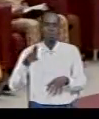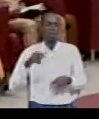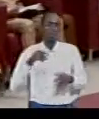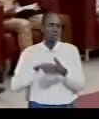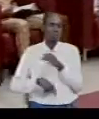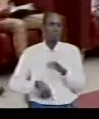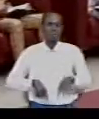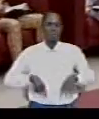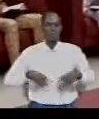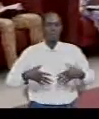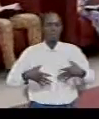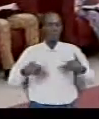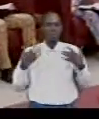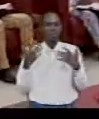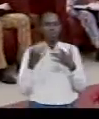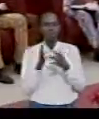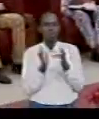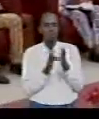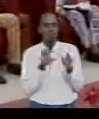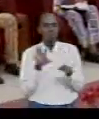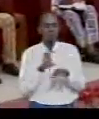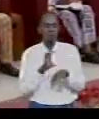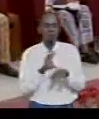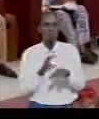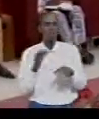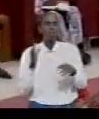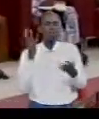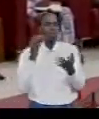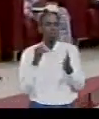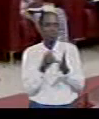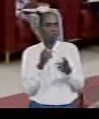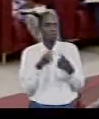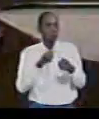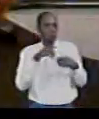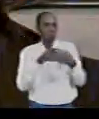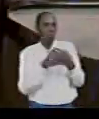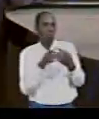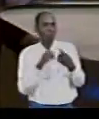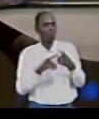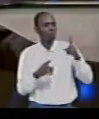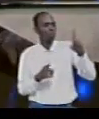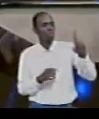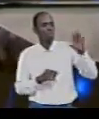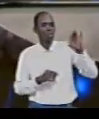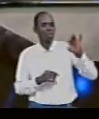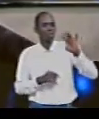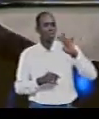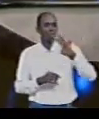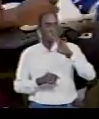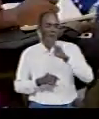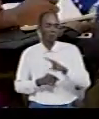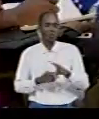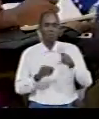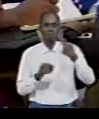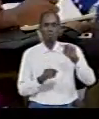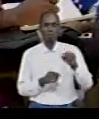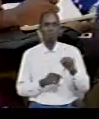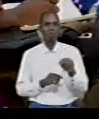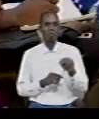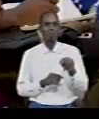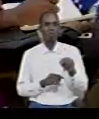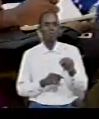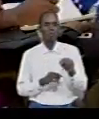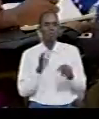1973, 77? Have we not changed? Look at where we are now. Are we not modern? Modern. Your Bible has become modern. Your